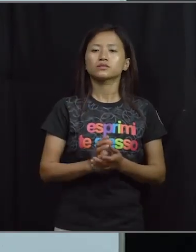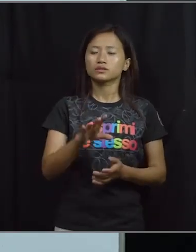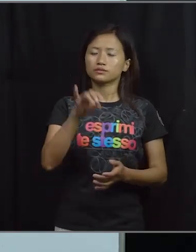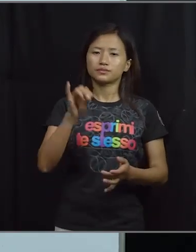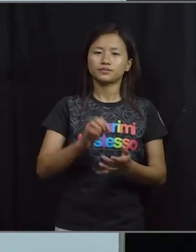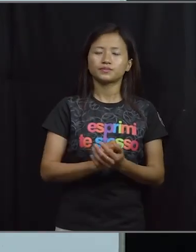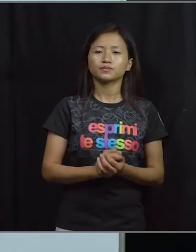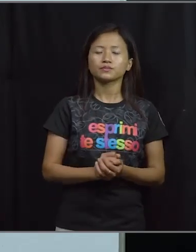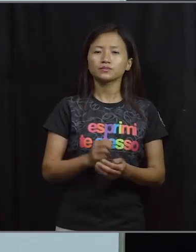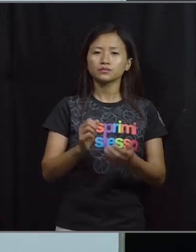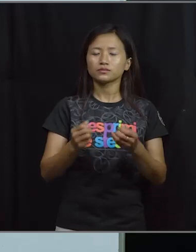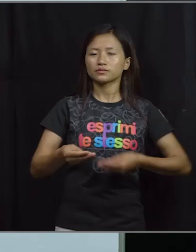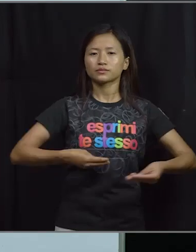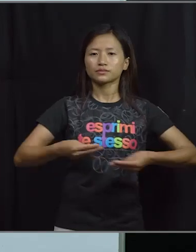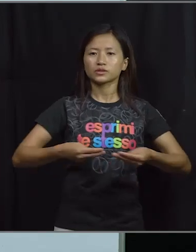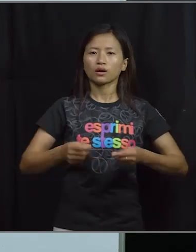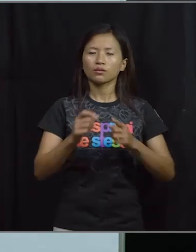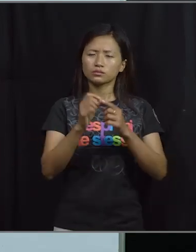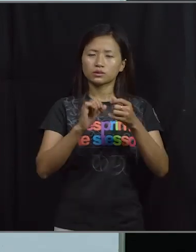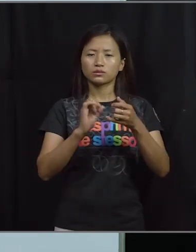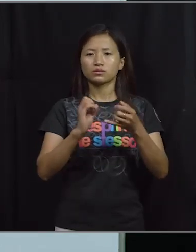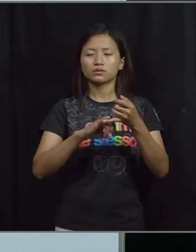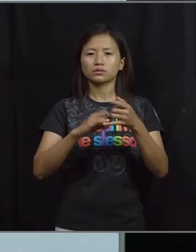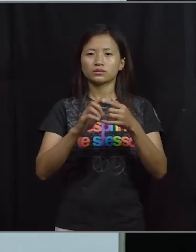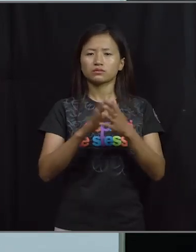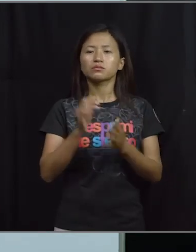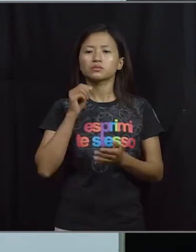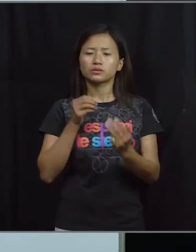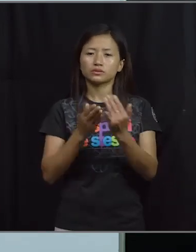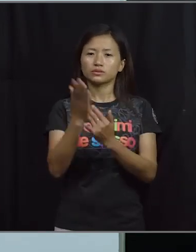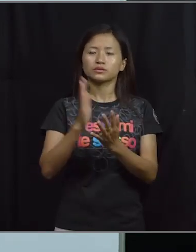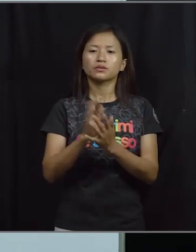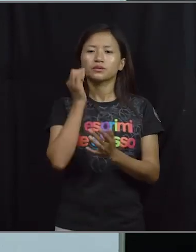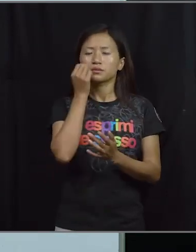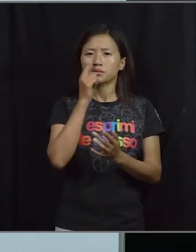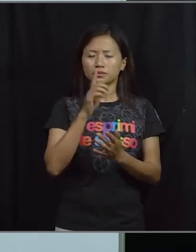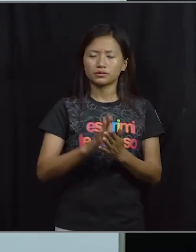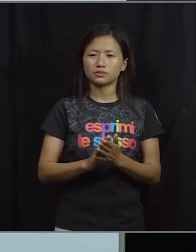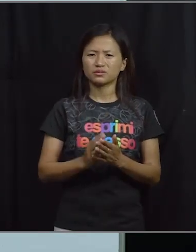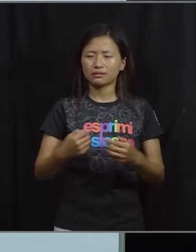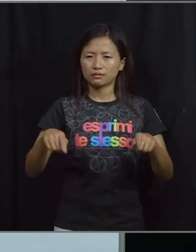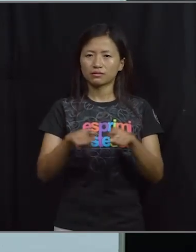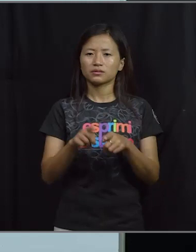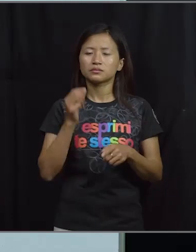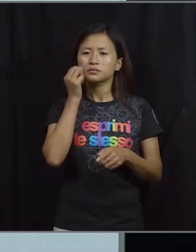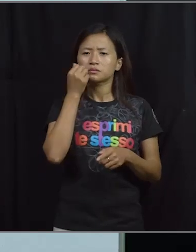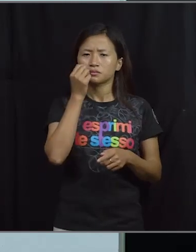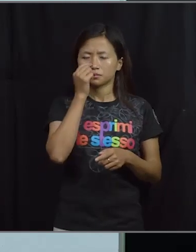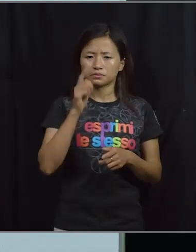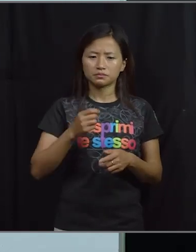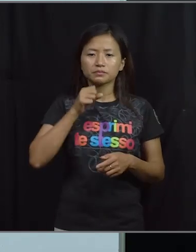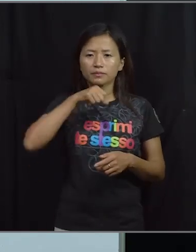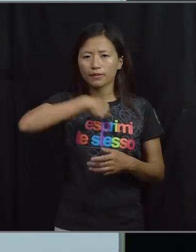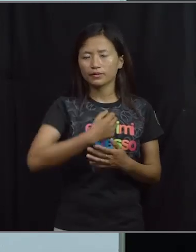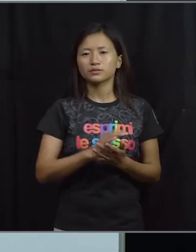get the business, or who possess the business, to their parents and grandparents. Both the parents and grandparents